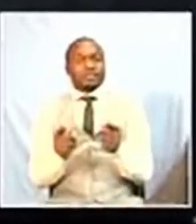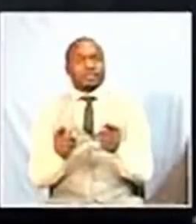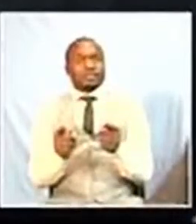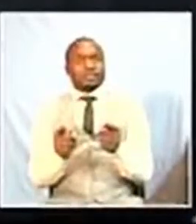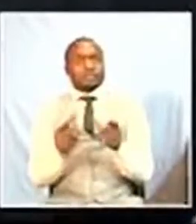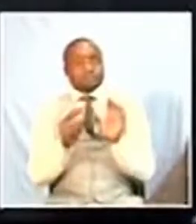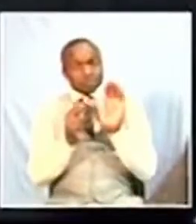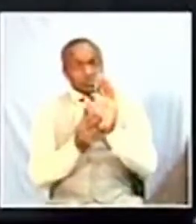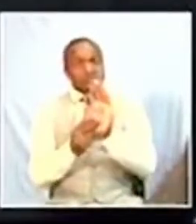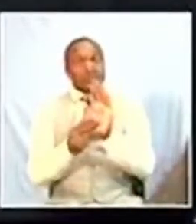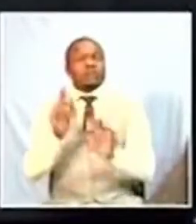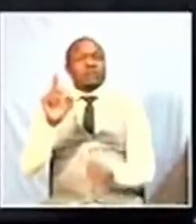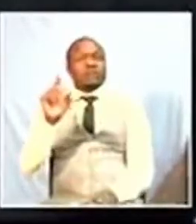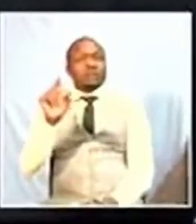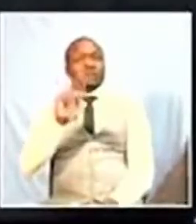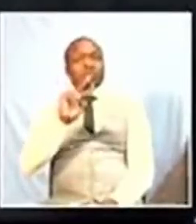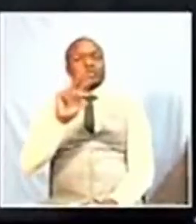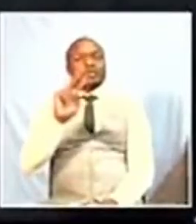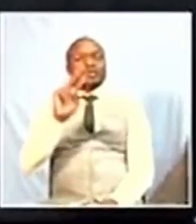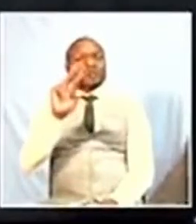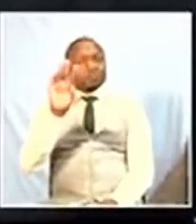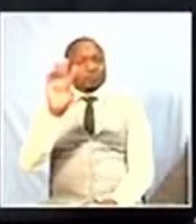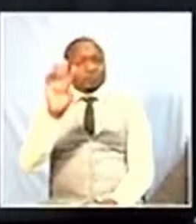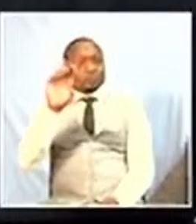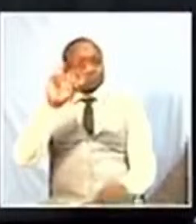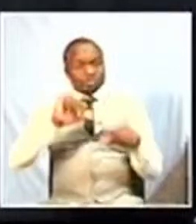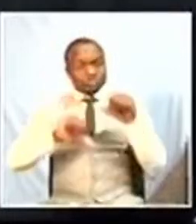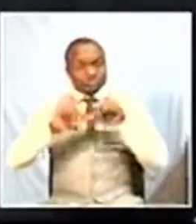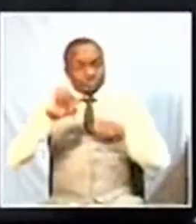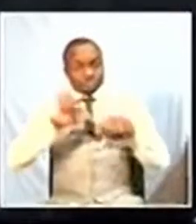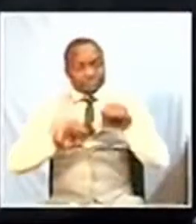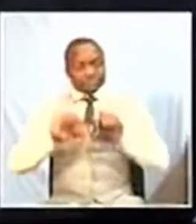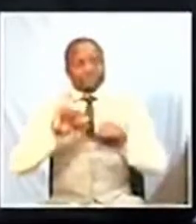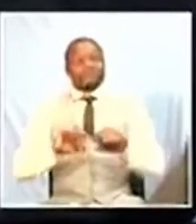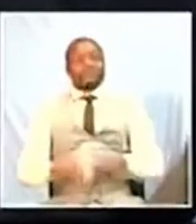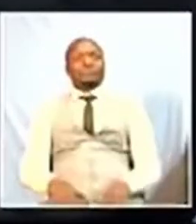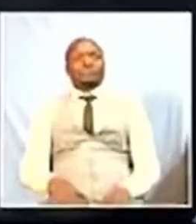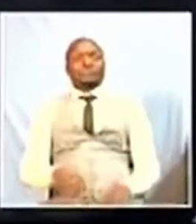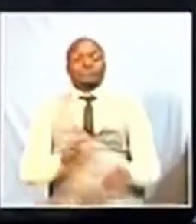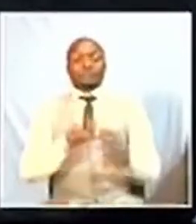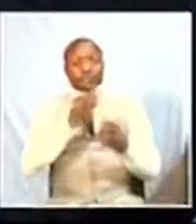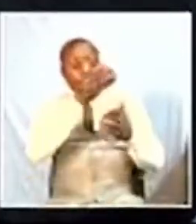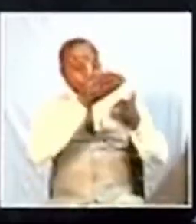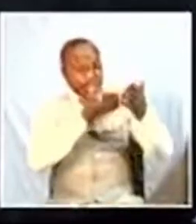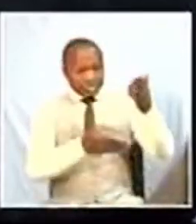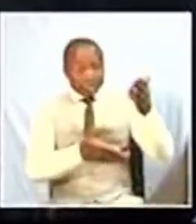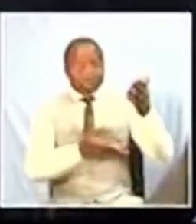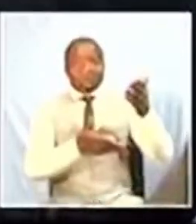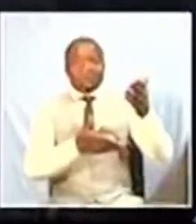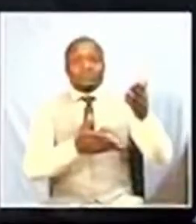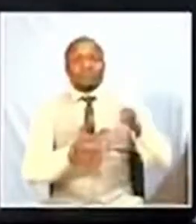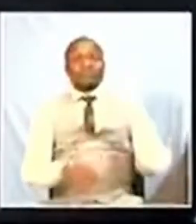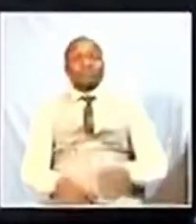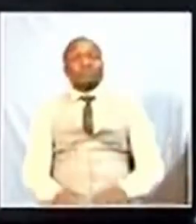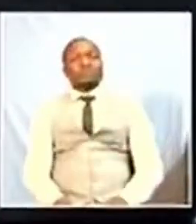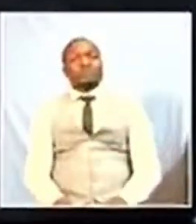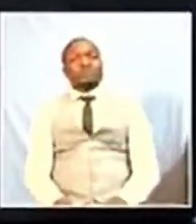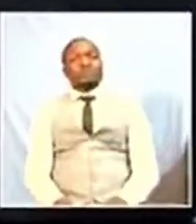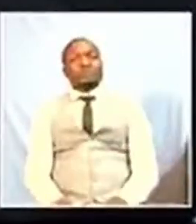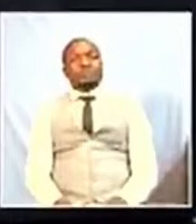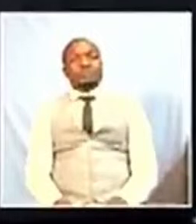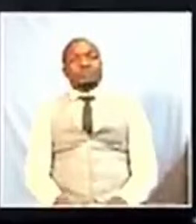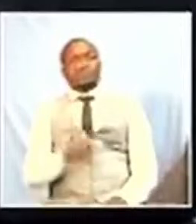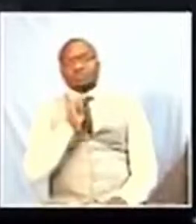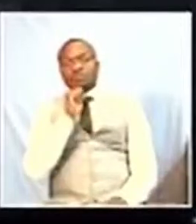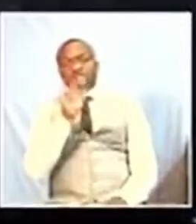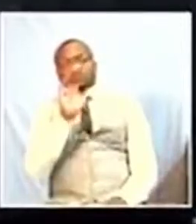would appear in a 2024 audit. So the whole of this encyclopedia wouldn't be there.